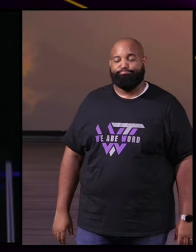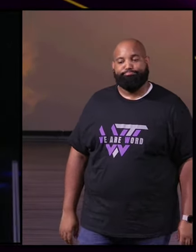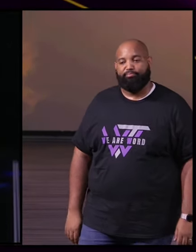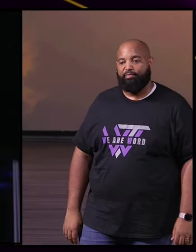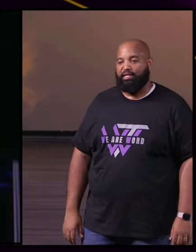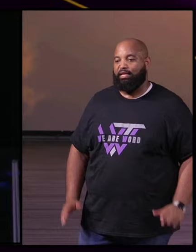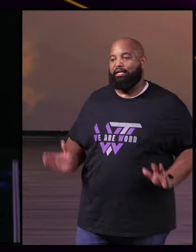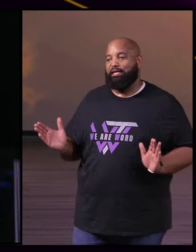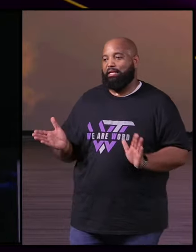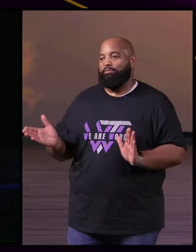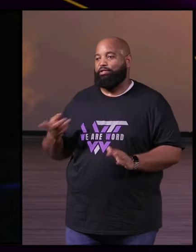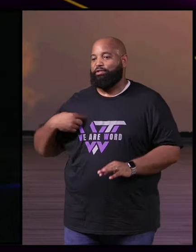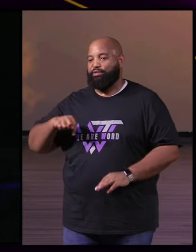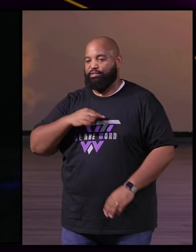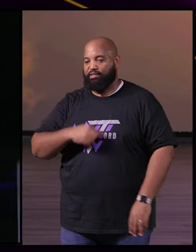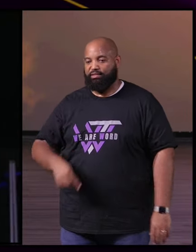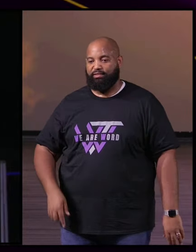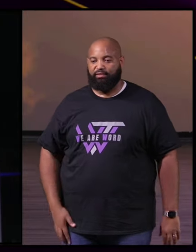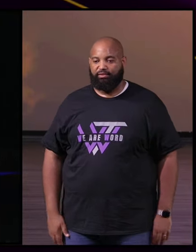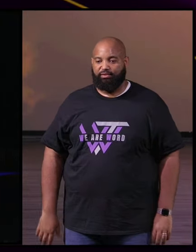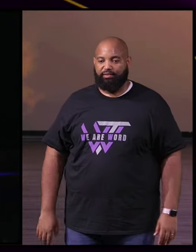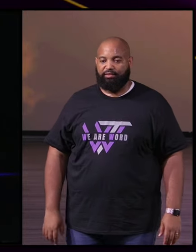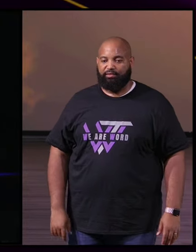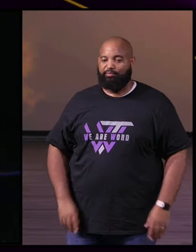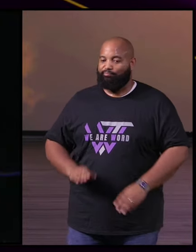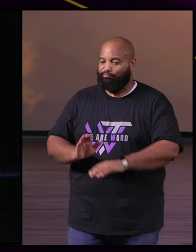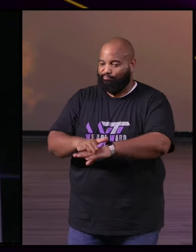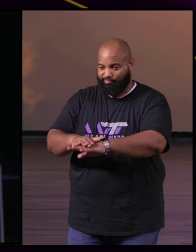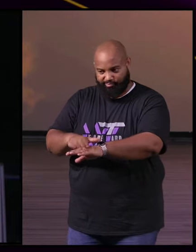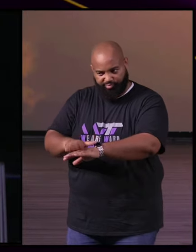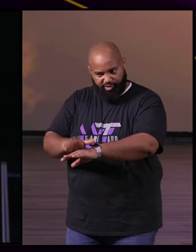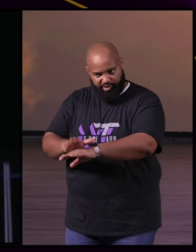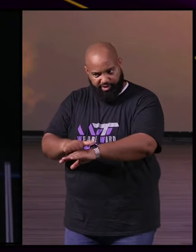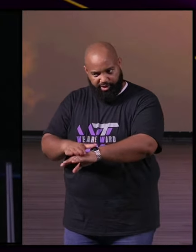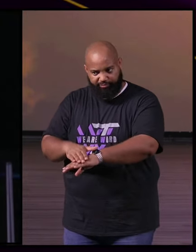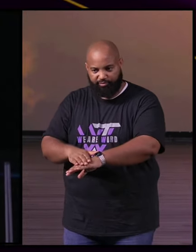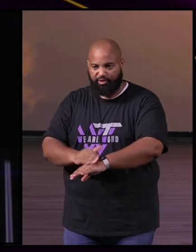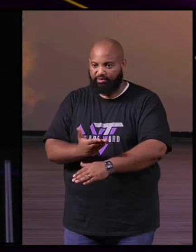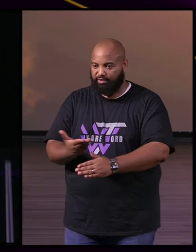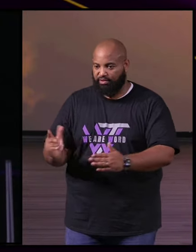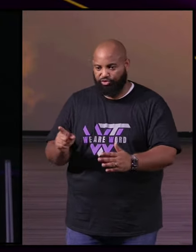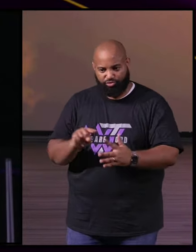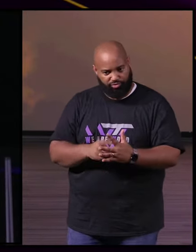I want to encourage us, be careful what you give birth to.